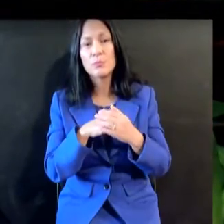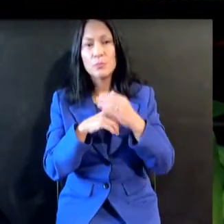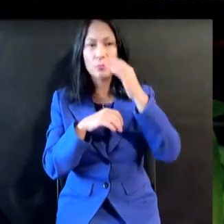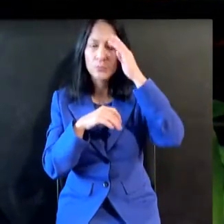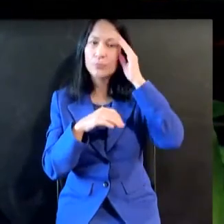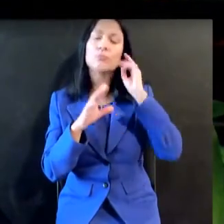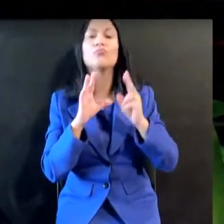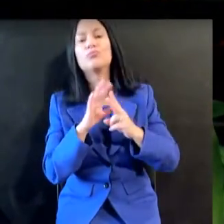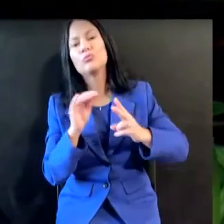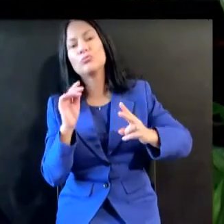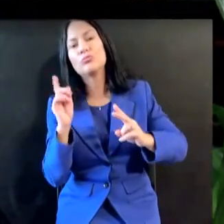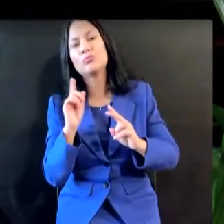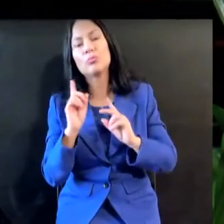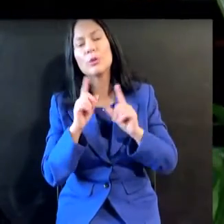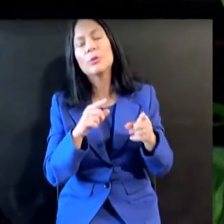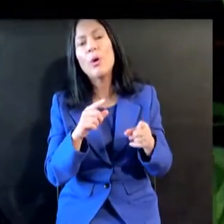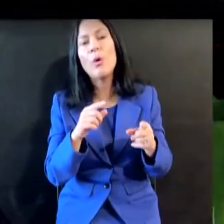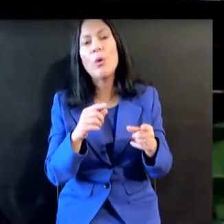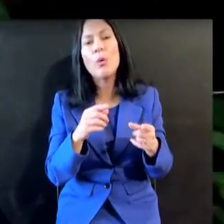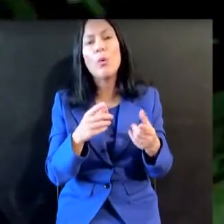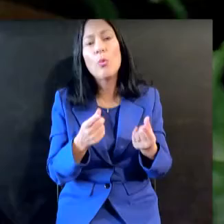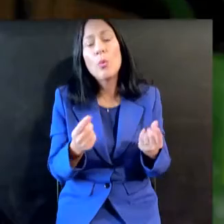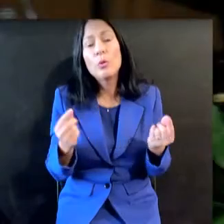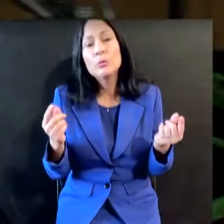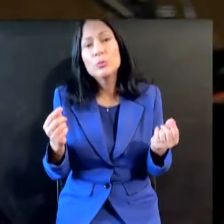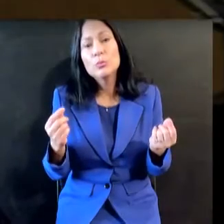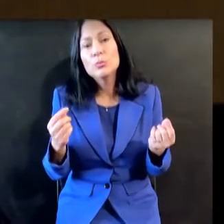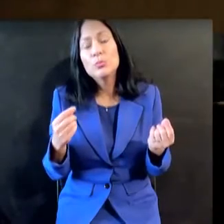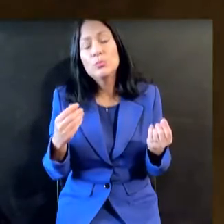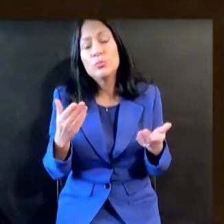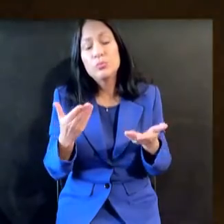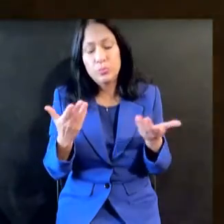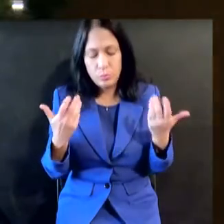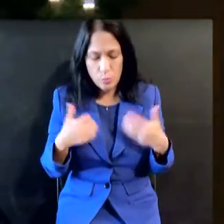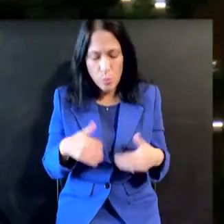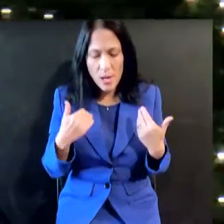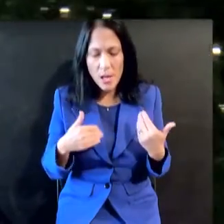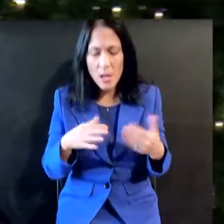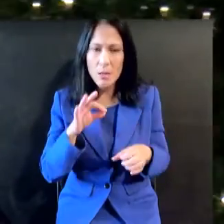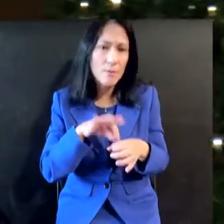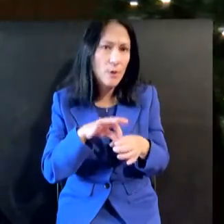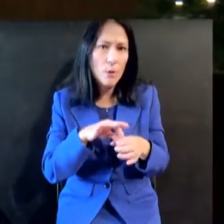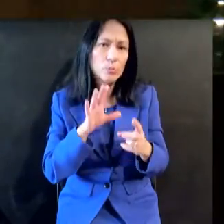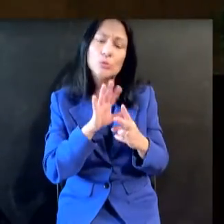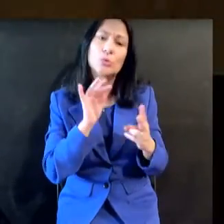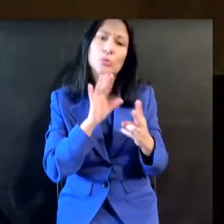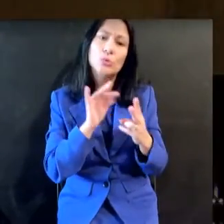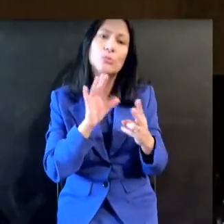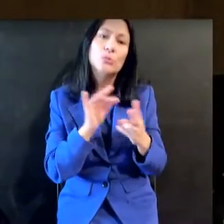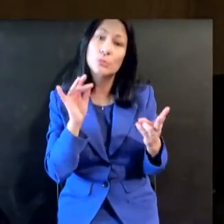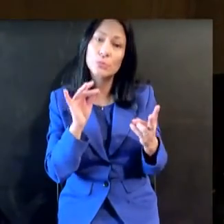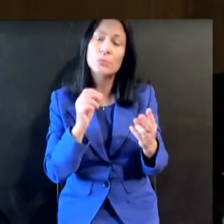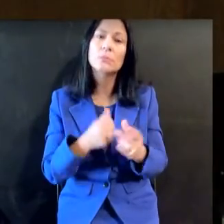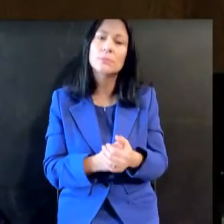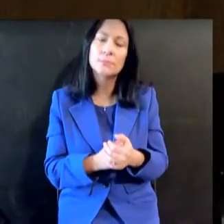Choose where I go, choose what I do, choose what I wear, choose who I vote for, choose, choose, choose,